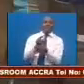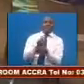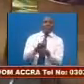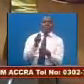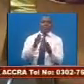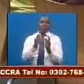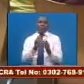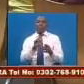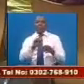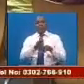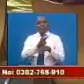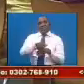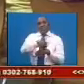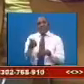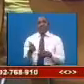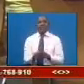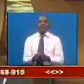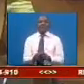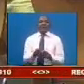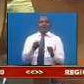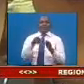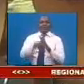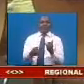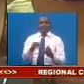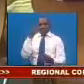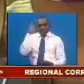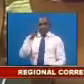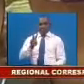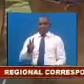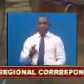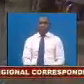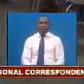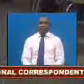from one computer to the other. Maurice Ogbete, GTV News, Accra.